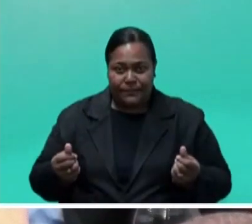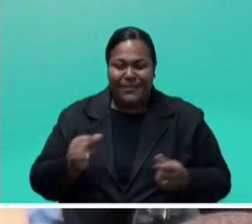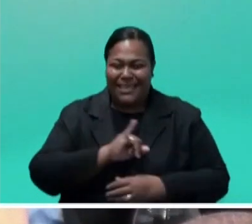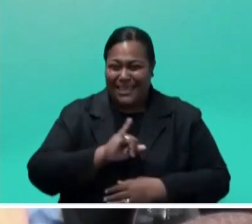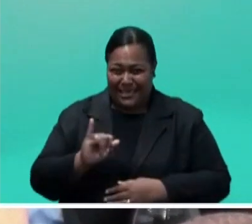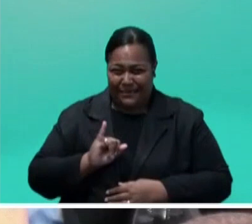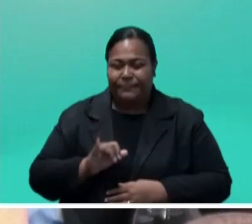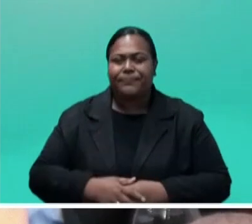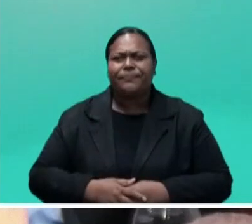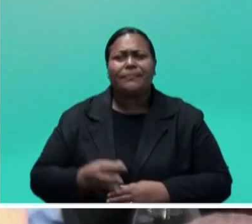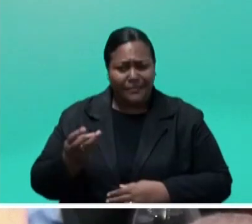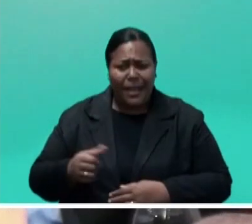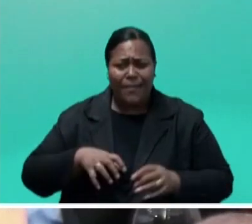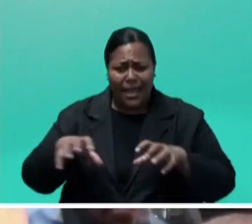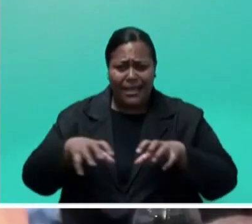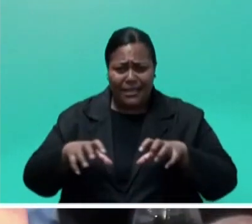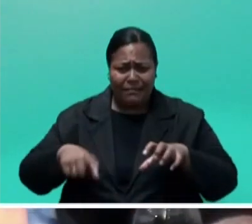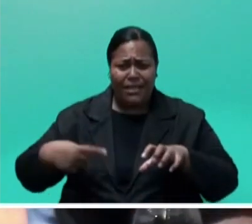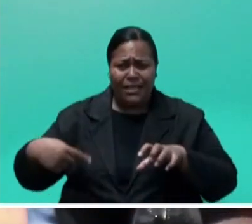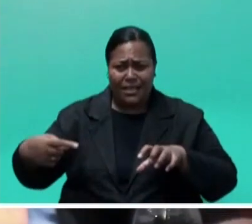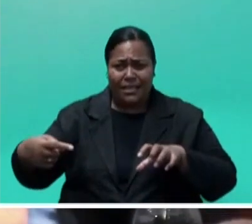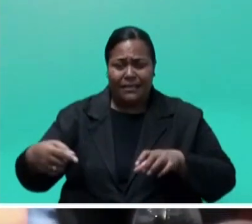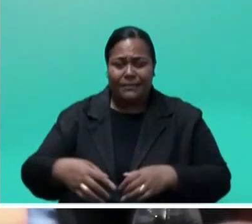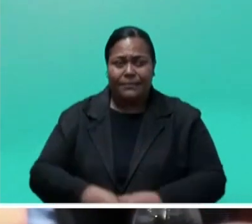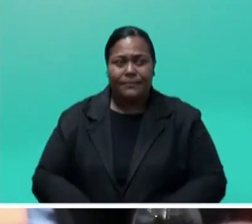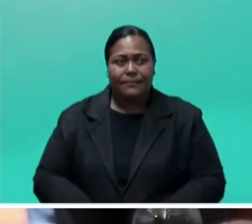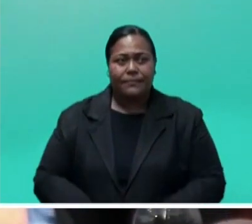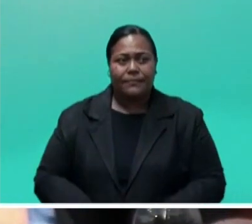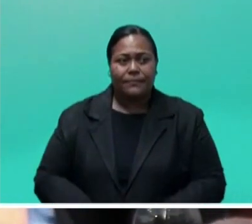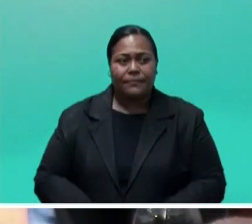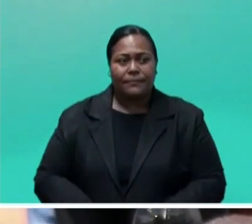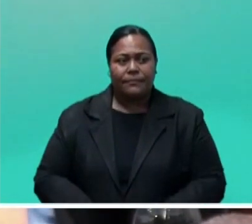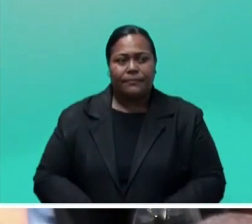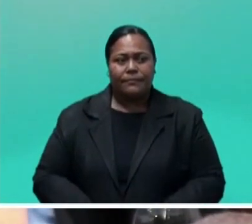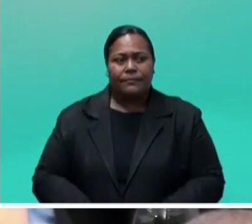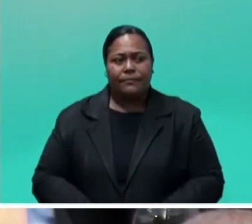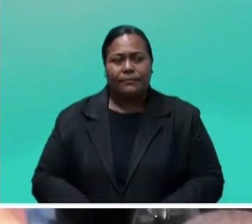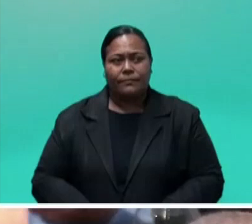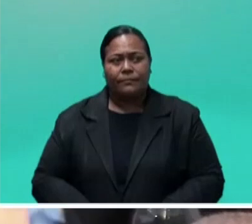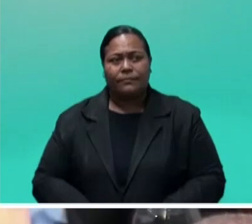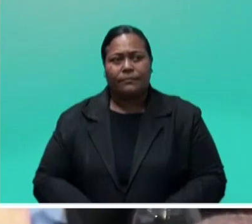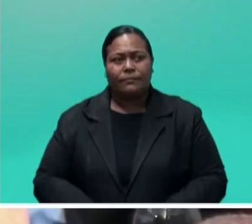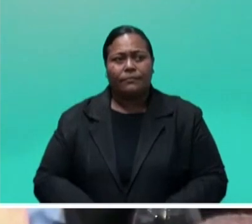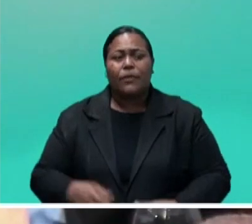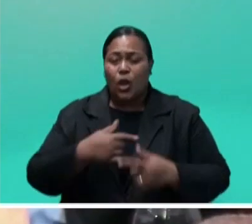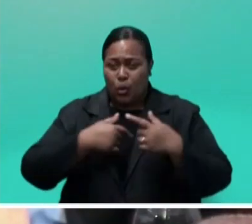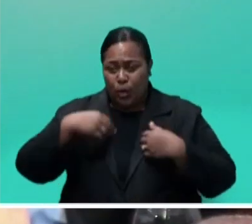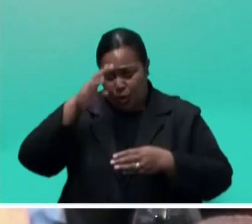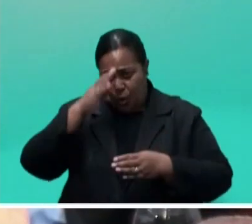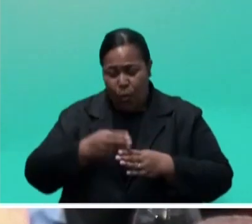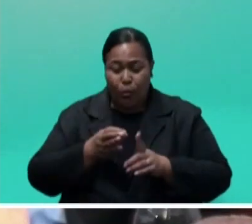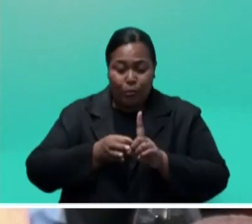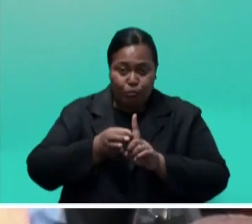there are currently a few activities underway by the Ministry, and we are hoping that there will be progress in this regard. Number